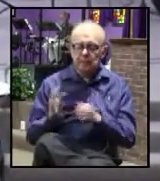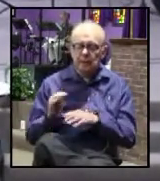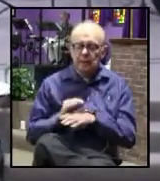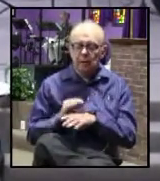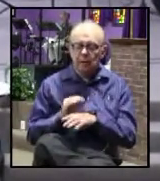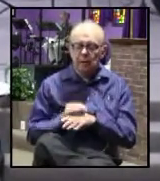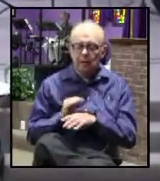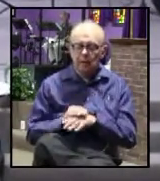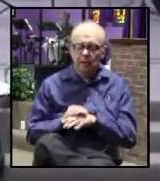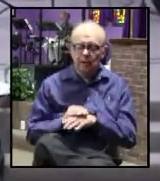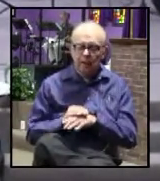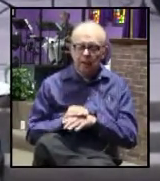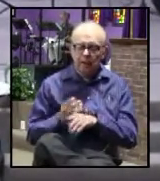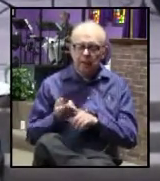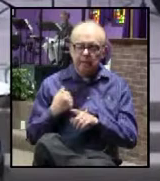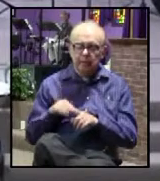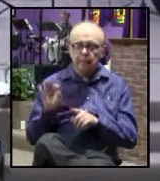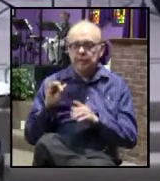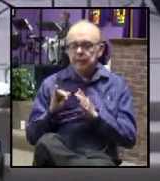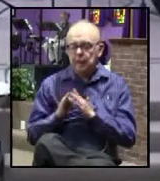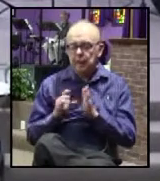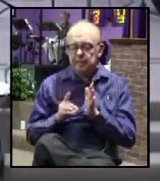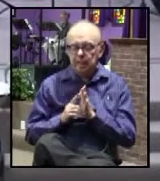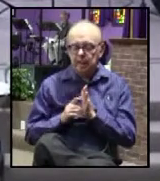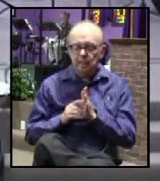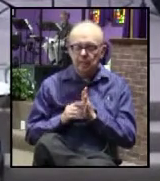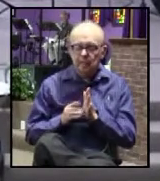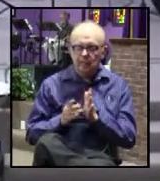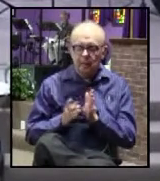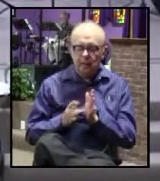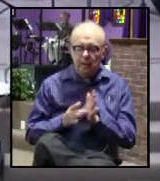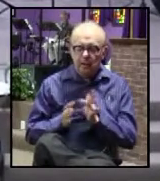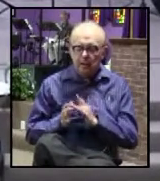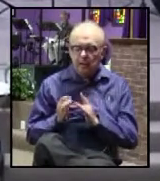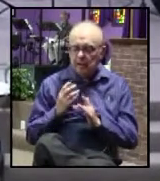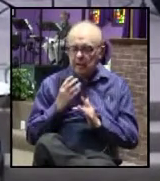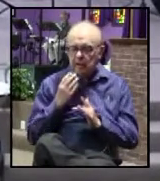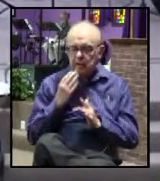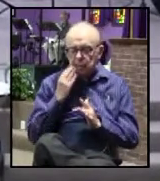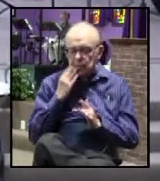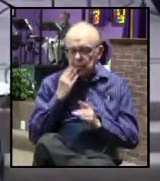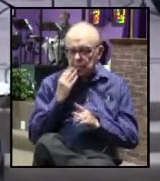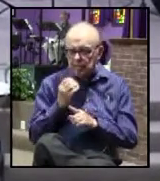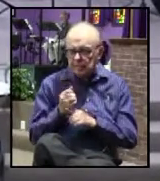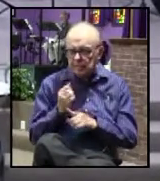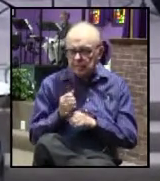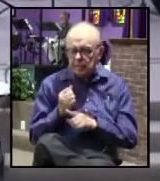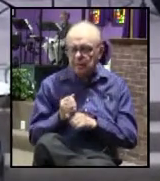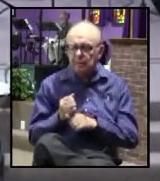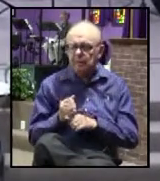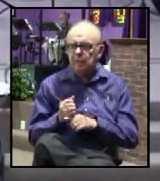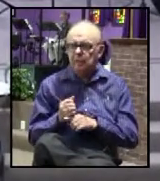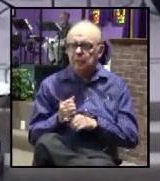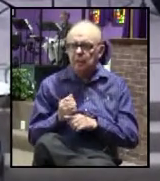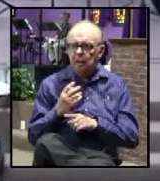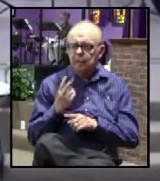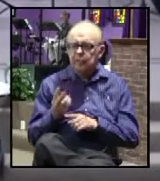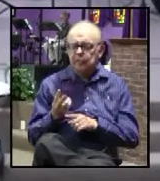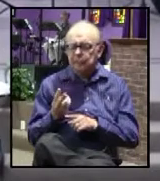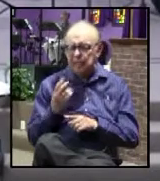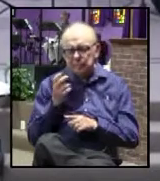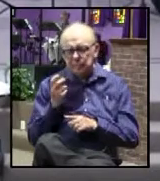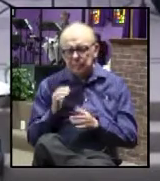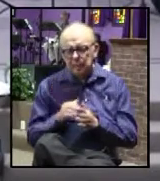mission flowed from his identity. Jesus knew who he was. Did you guys catch